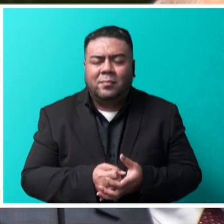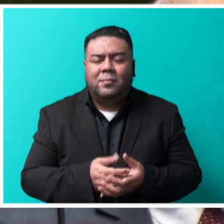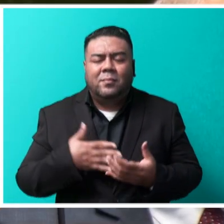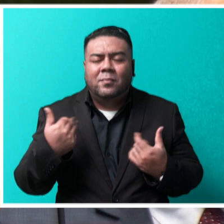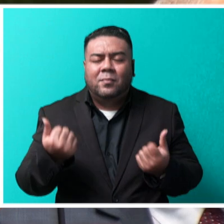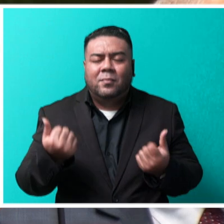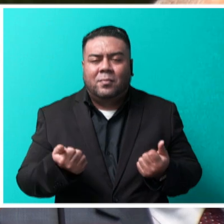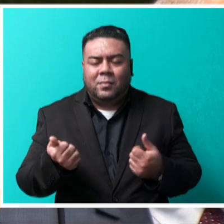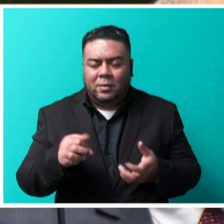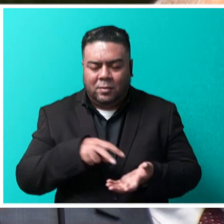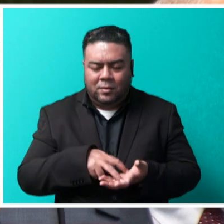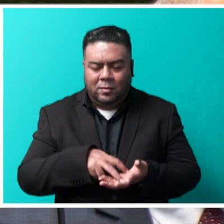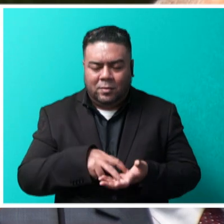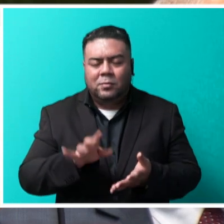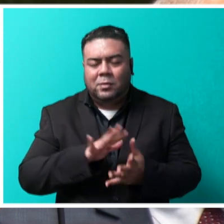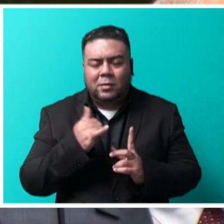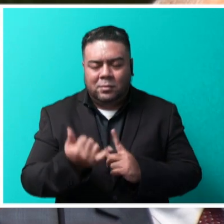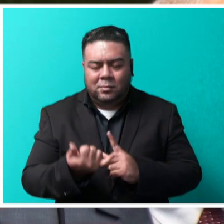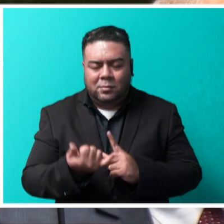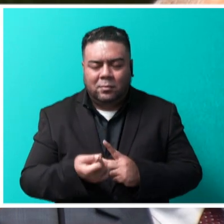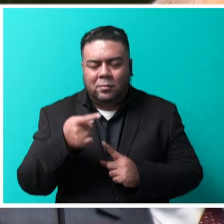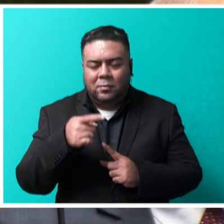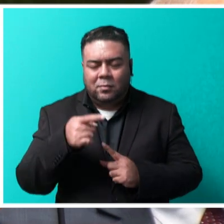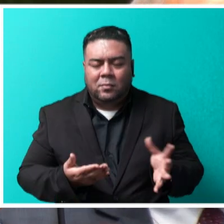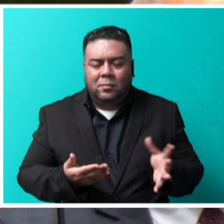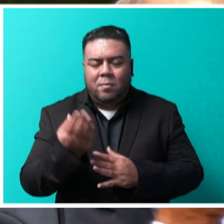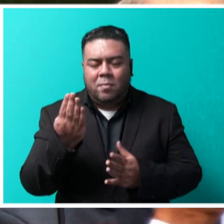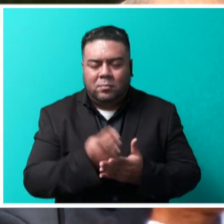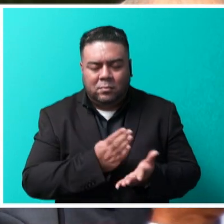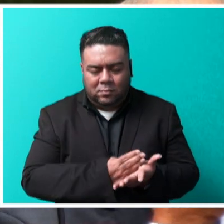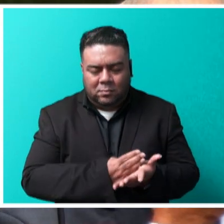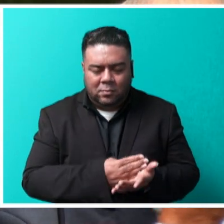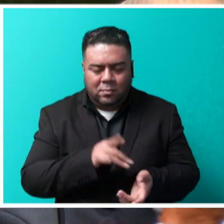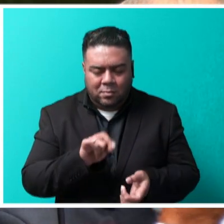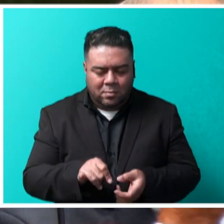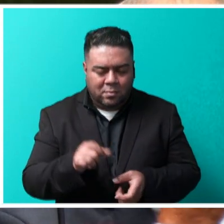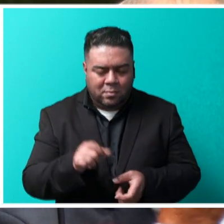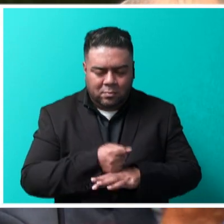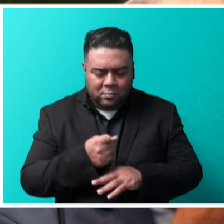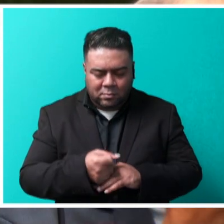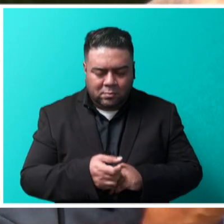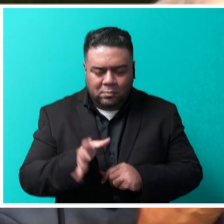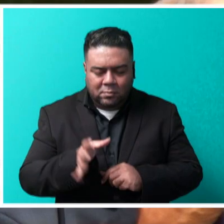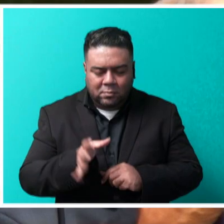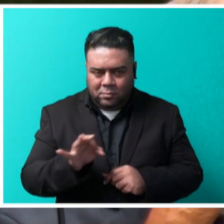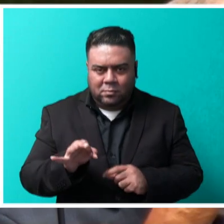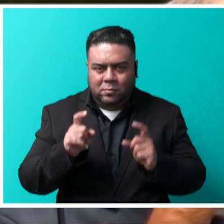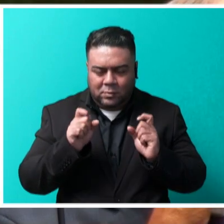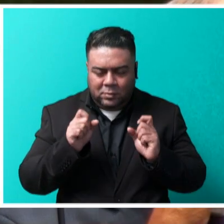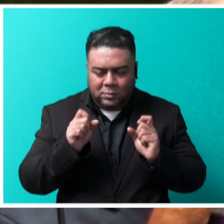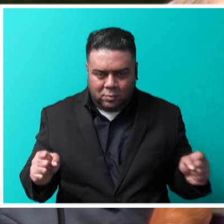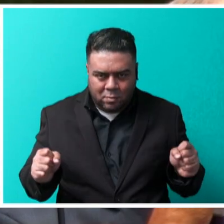the most vulnerable members of our society. Through this budget, we are ensuring that Fiji's social protection system remains